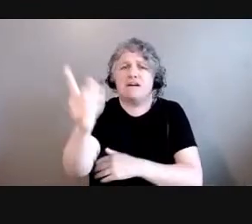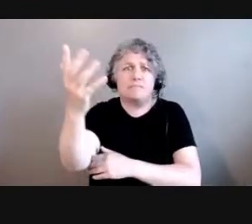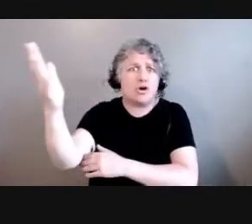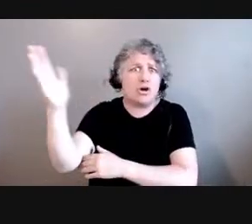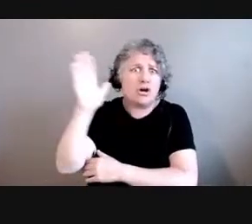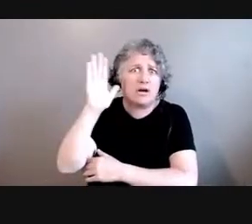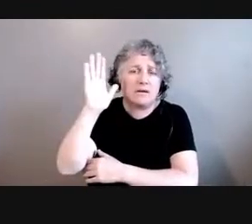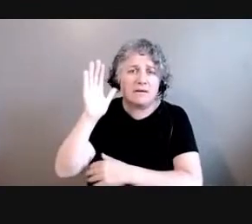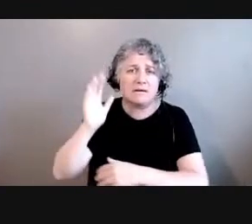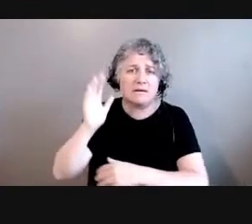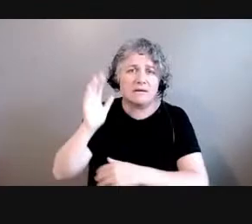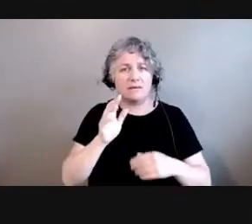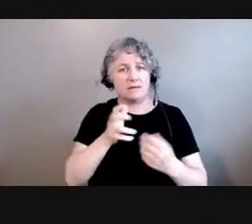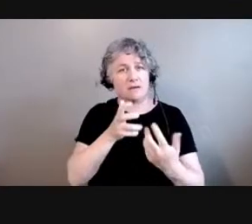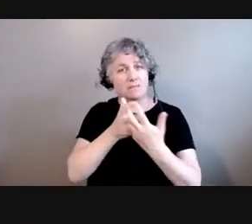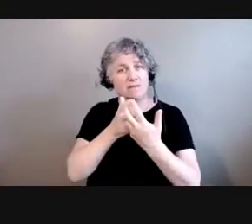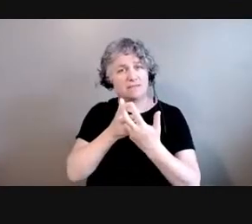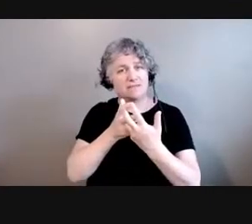Accommodation doesn't work.